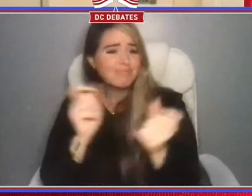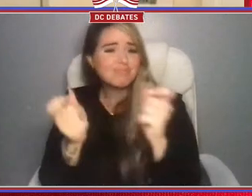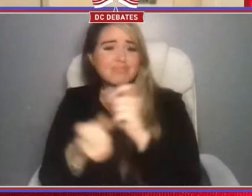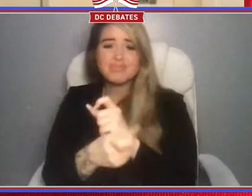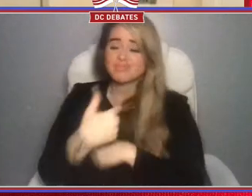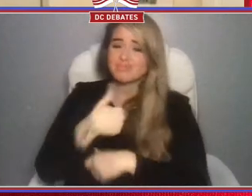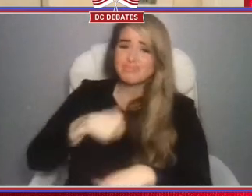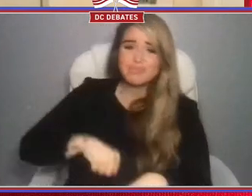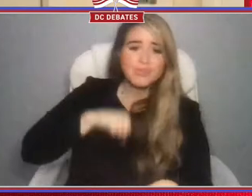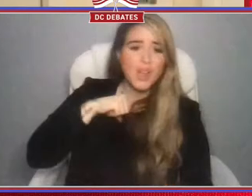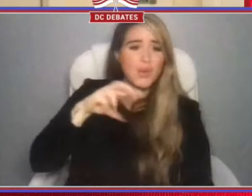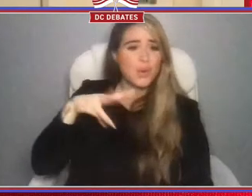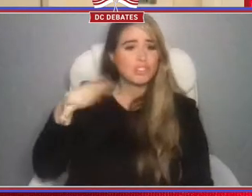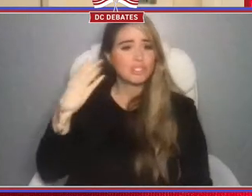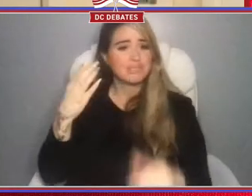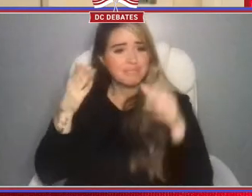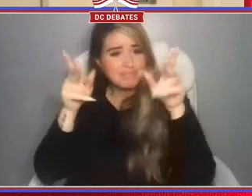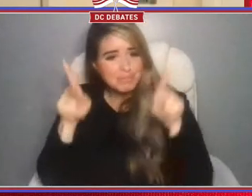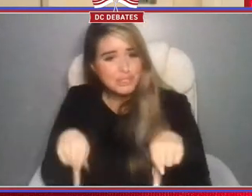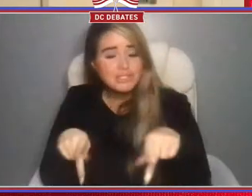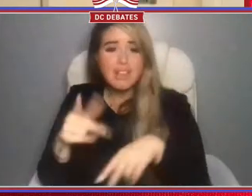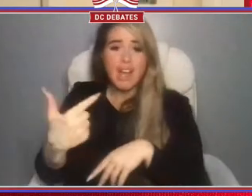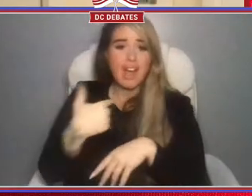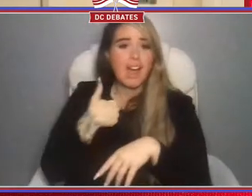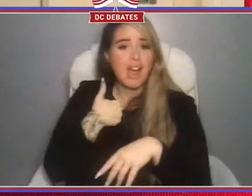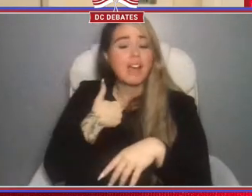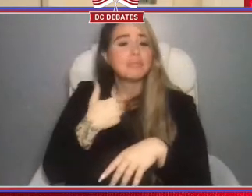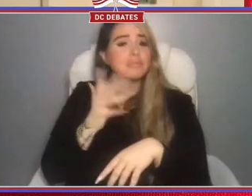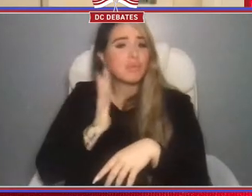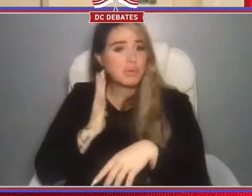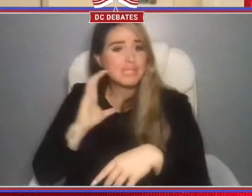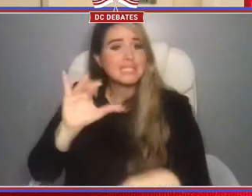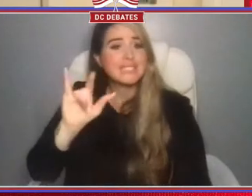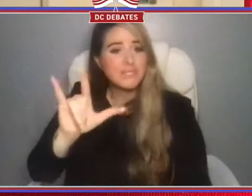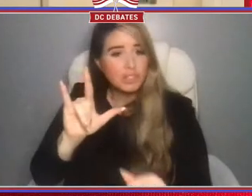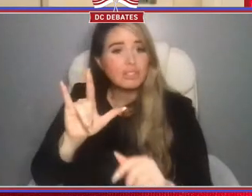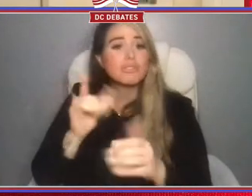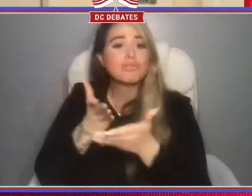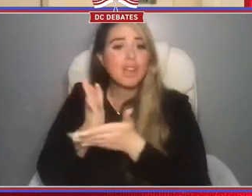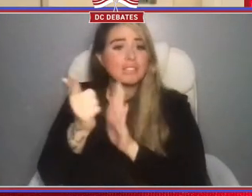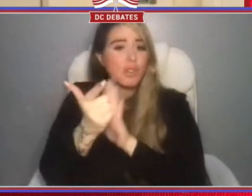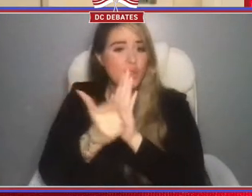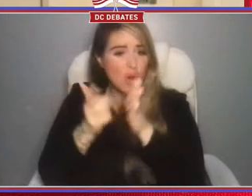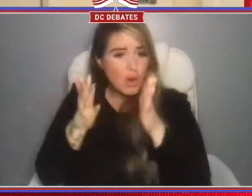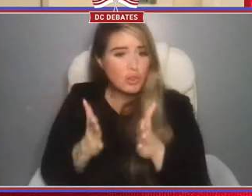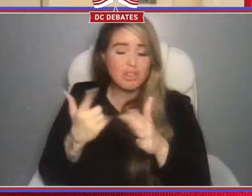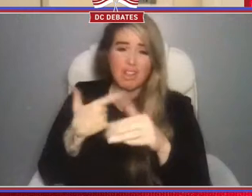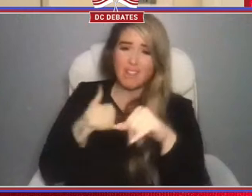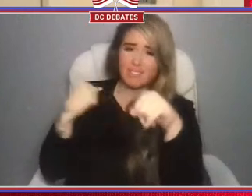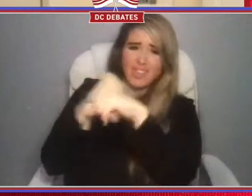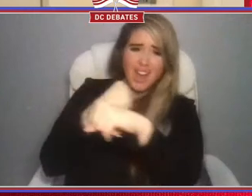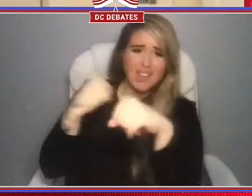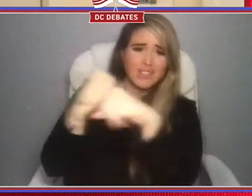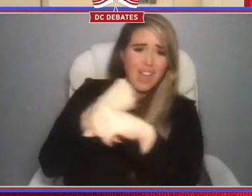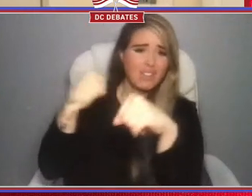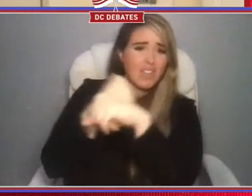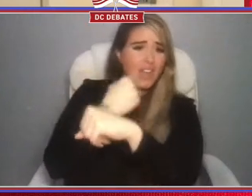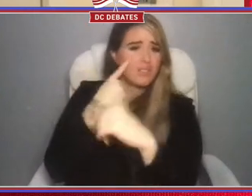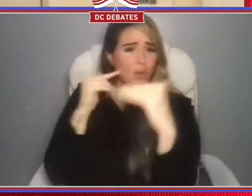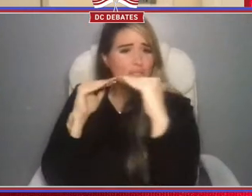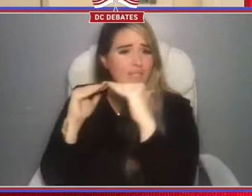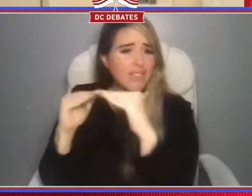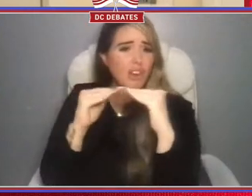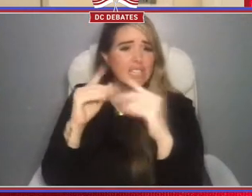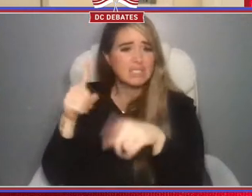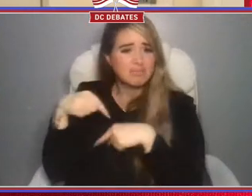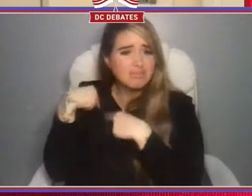civil rights lawyer, and I'm also a former ANC. I have fought for fairness and equality for my entire adult